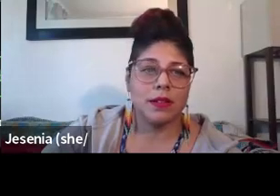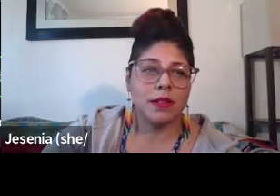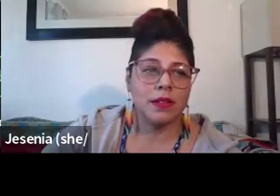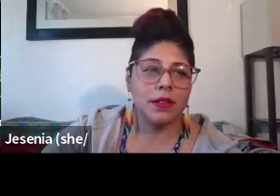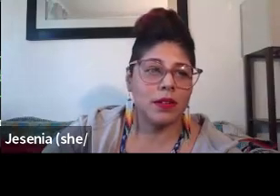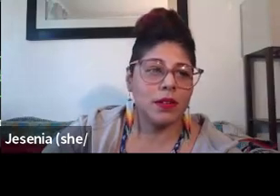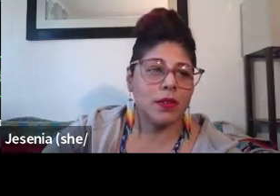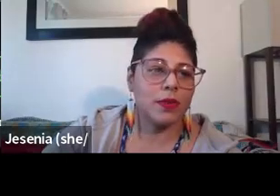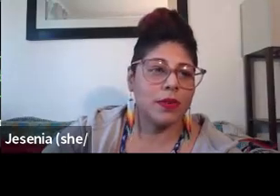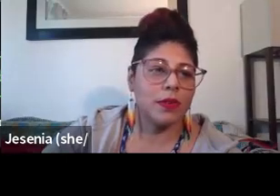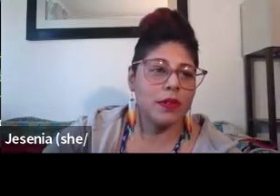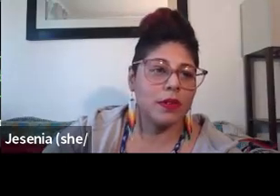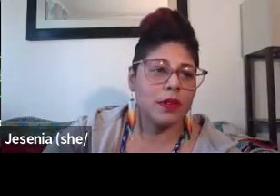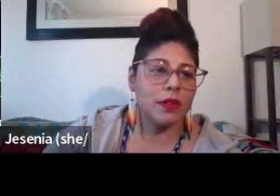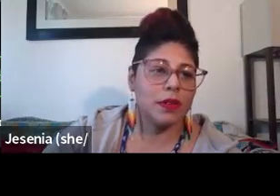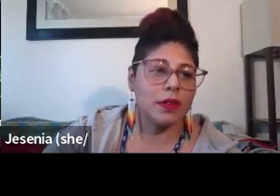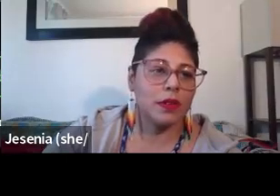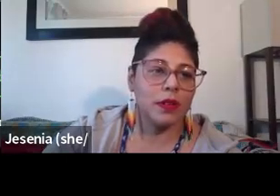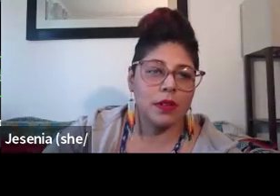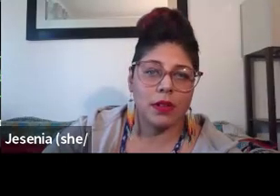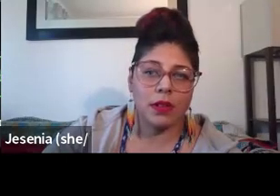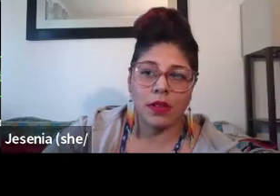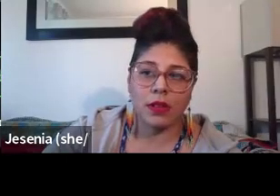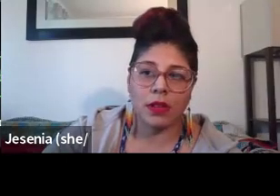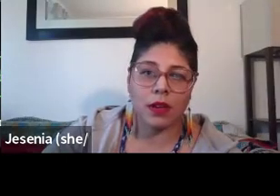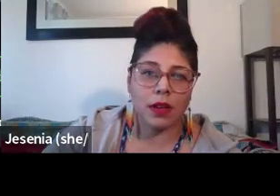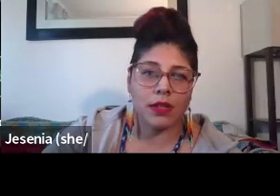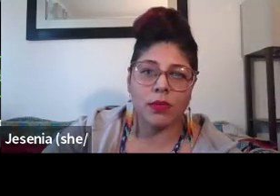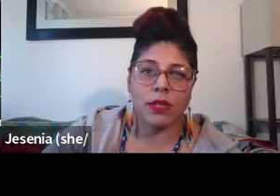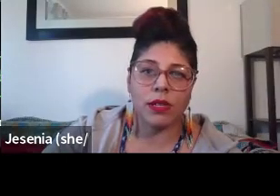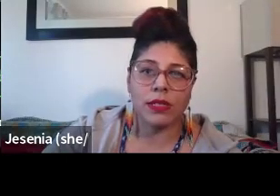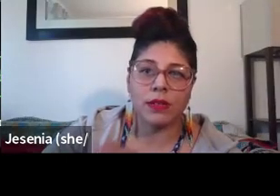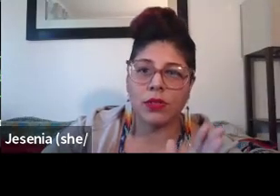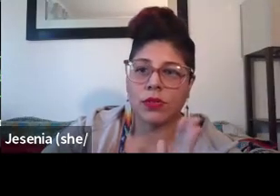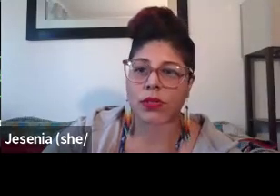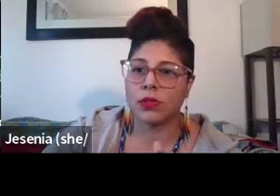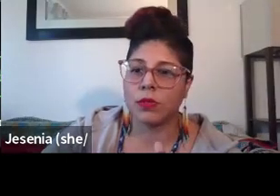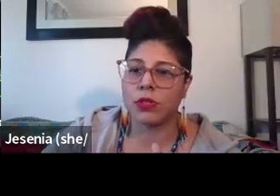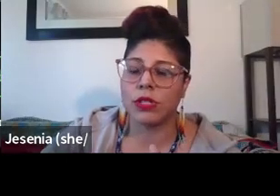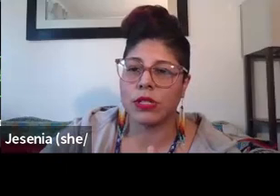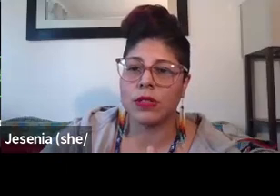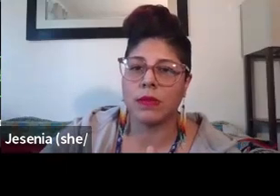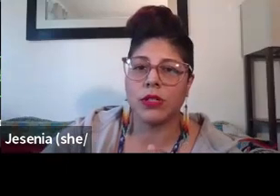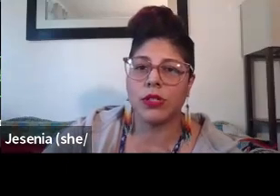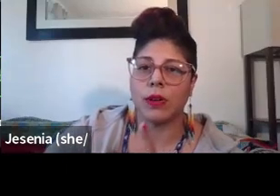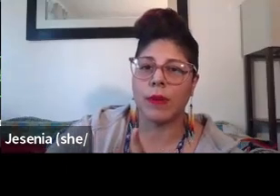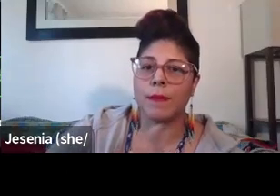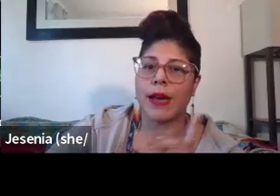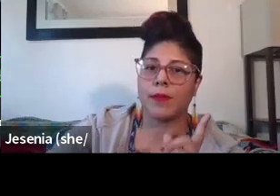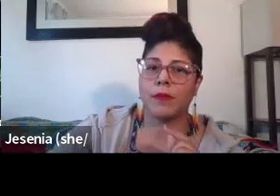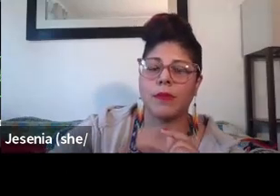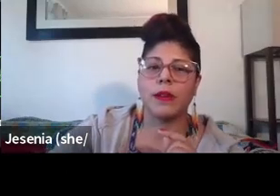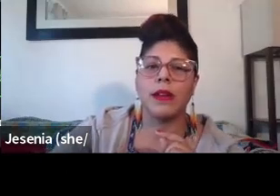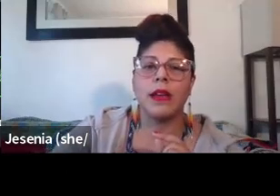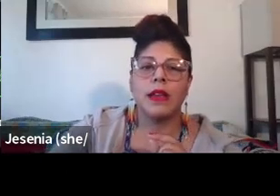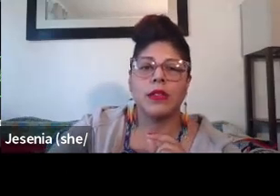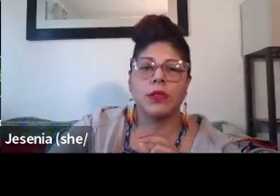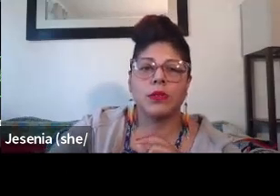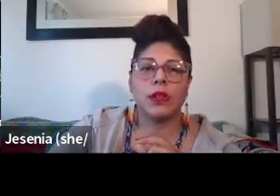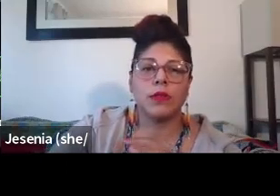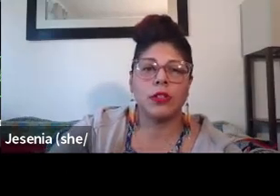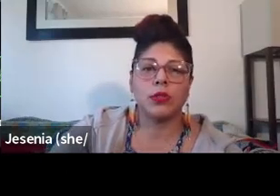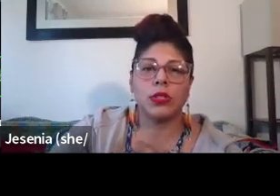of different formats for these events, but on all of them, we try to ensure that we are learning about the